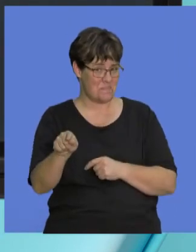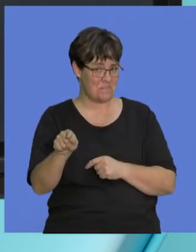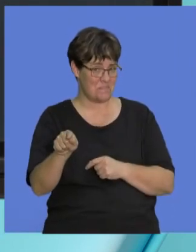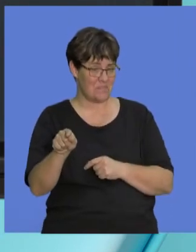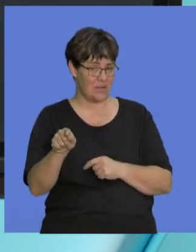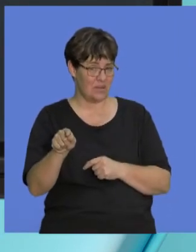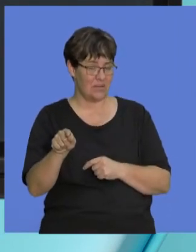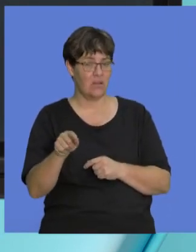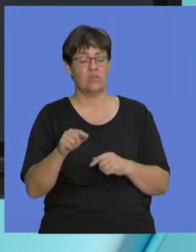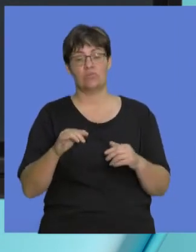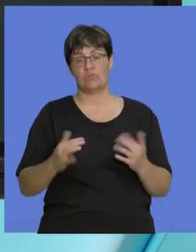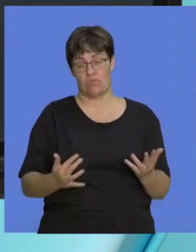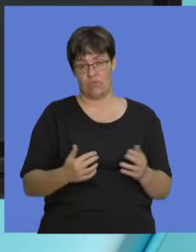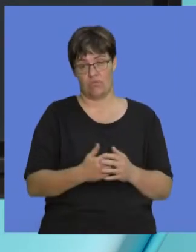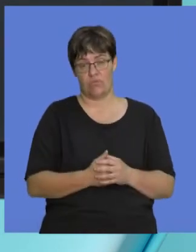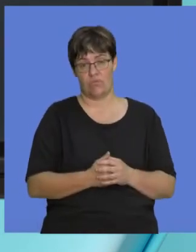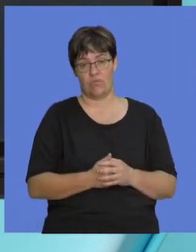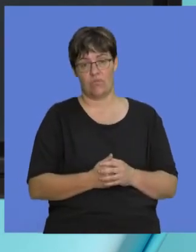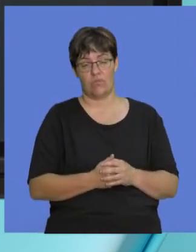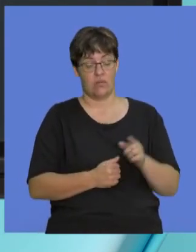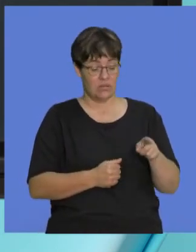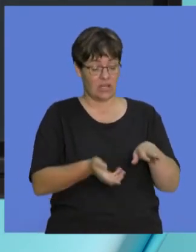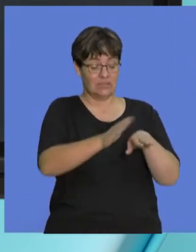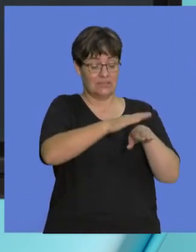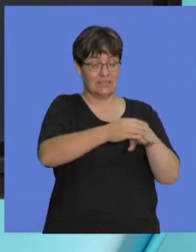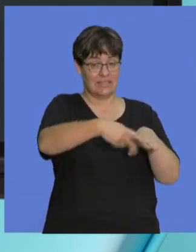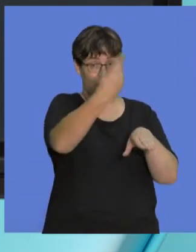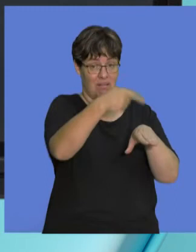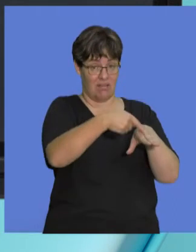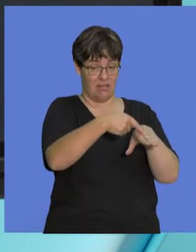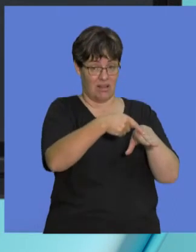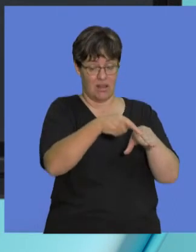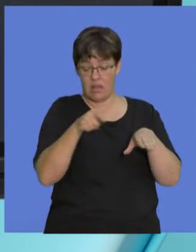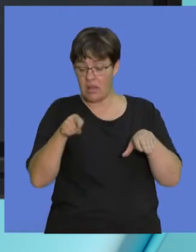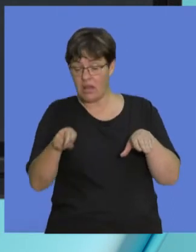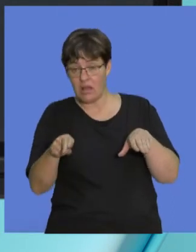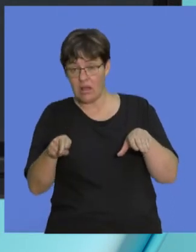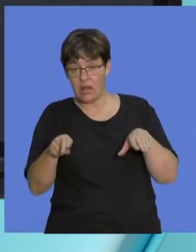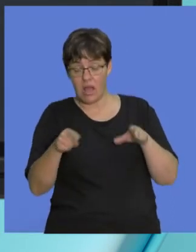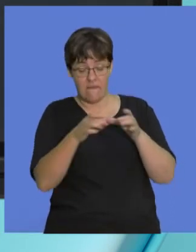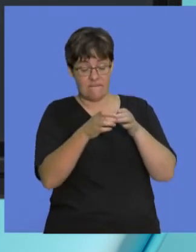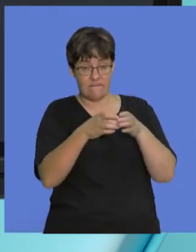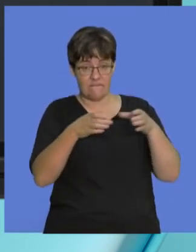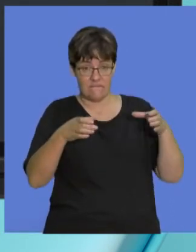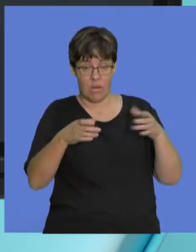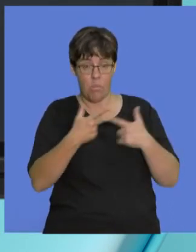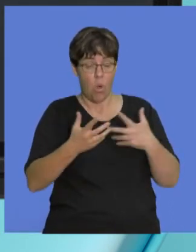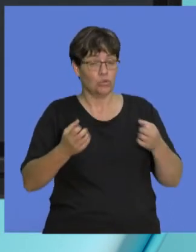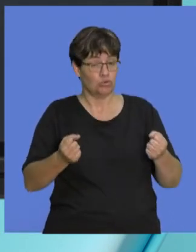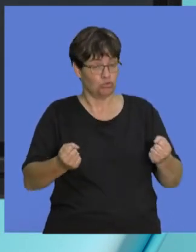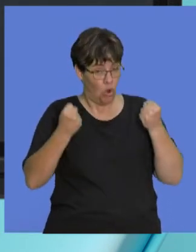assume or want to use. So if we double the charge, does the field become